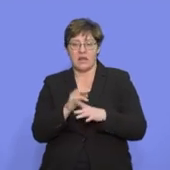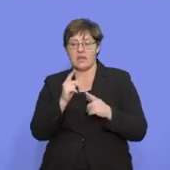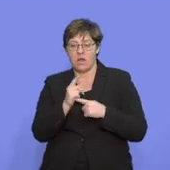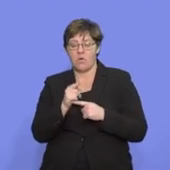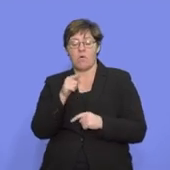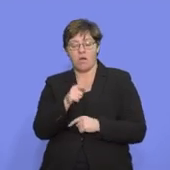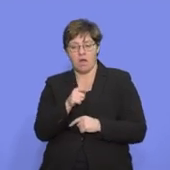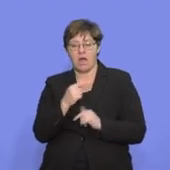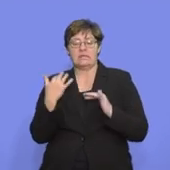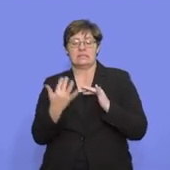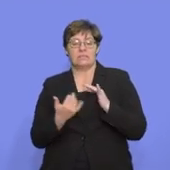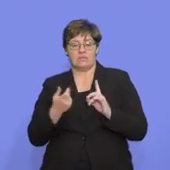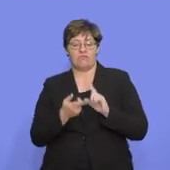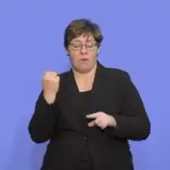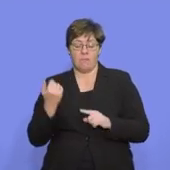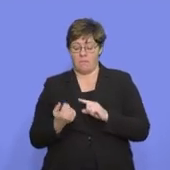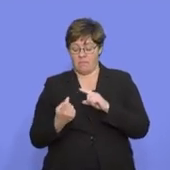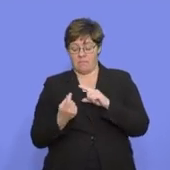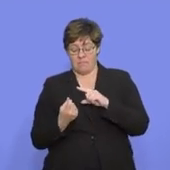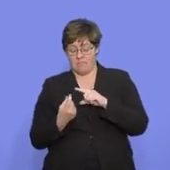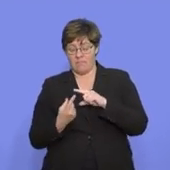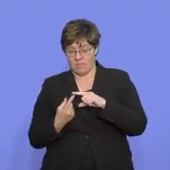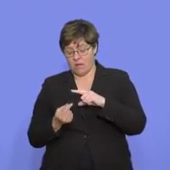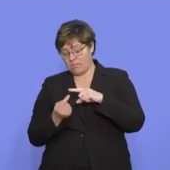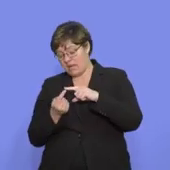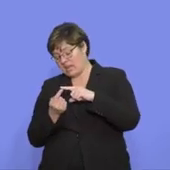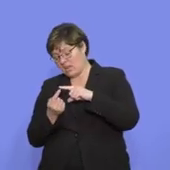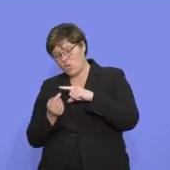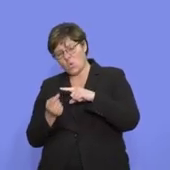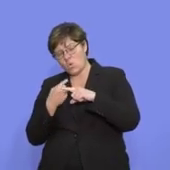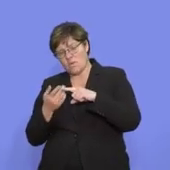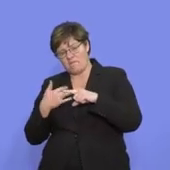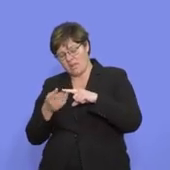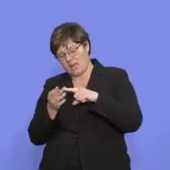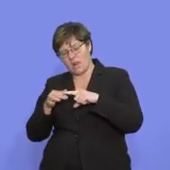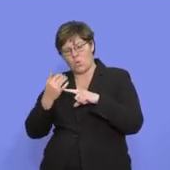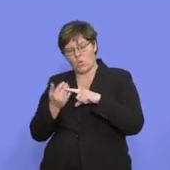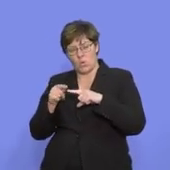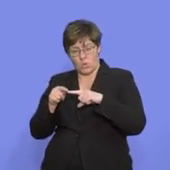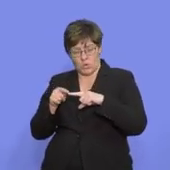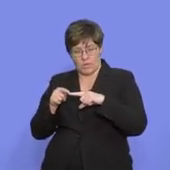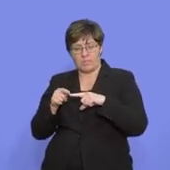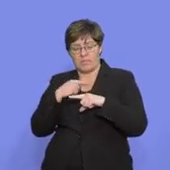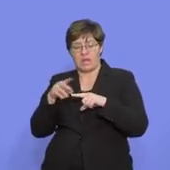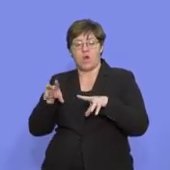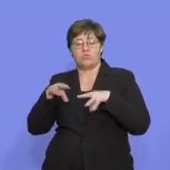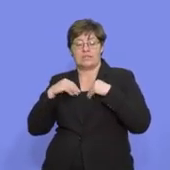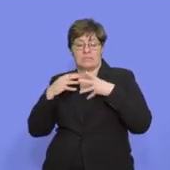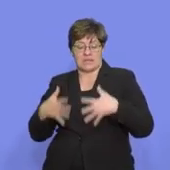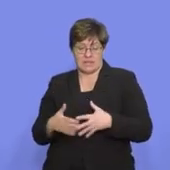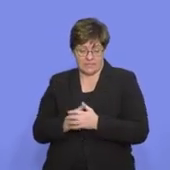the stimulus from the flame or whatever is now causing the problems, right? And they are called the receptors,